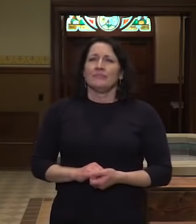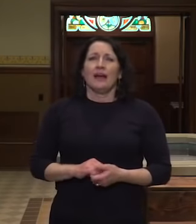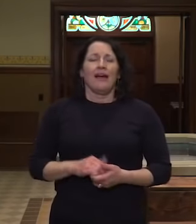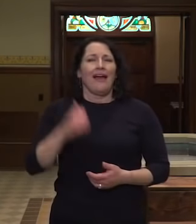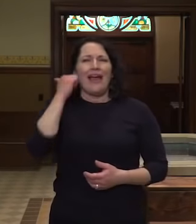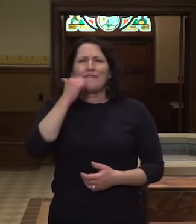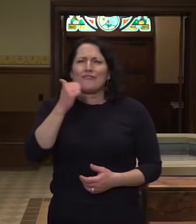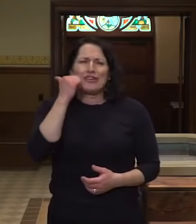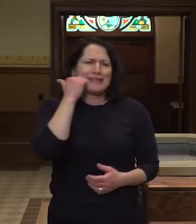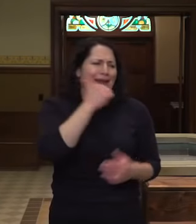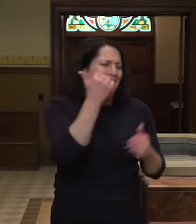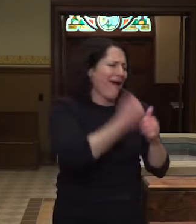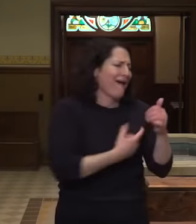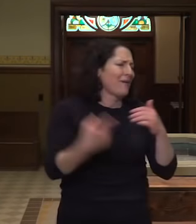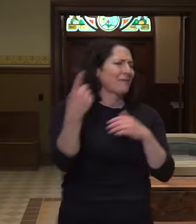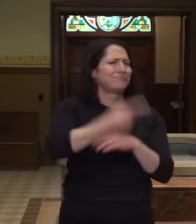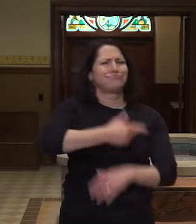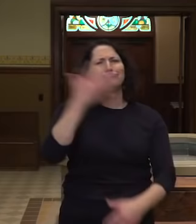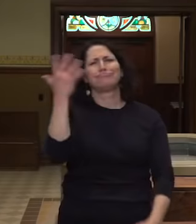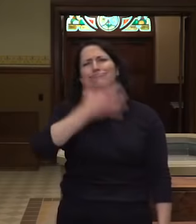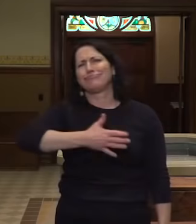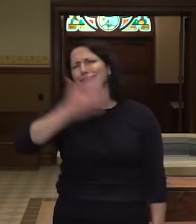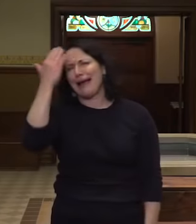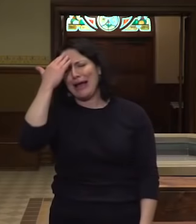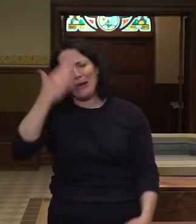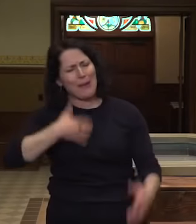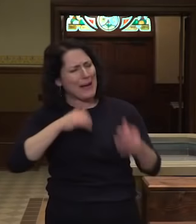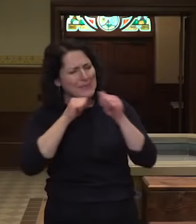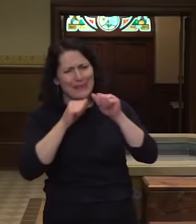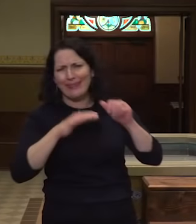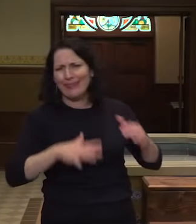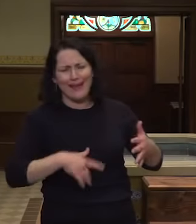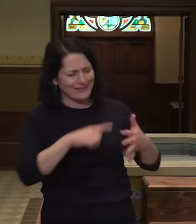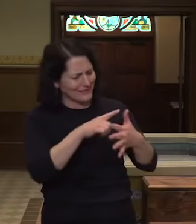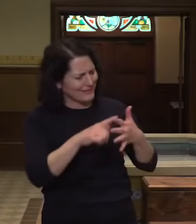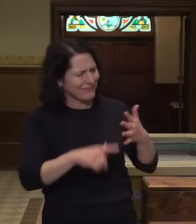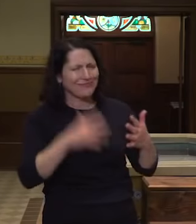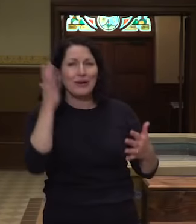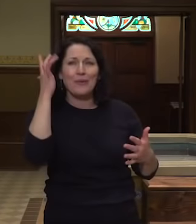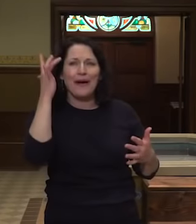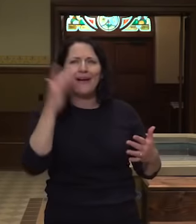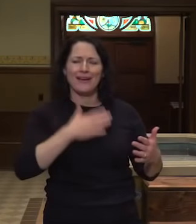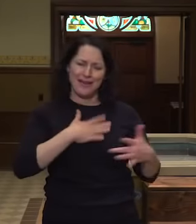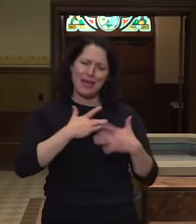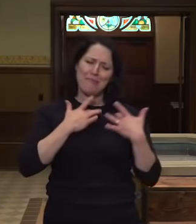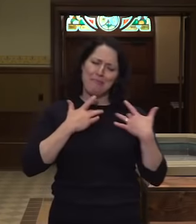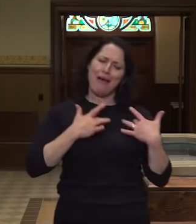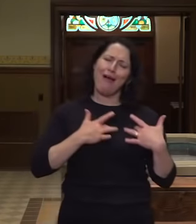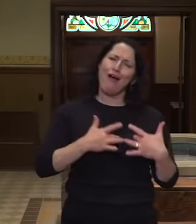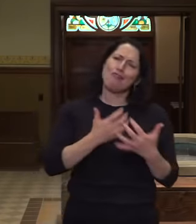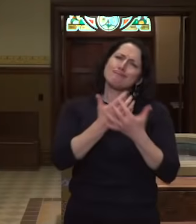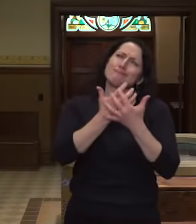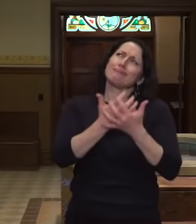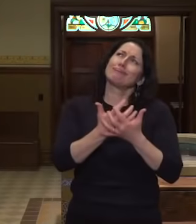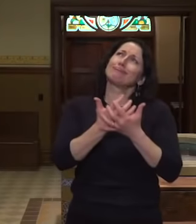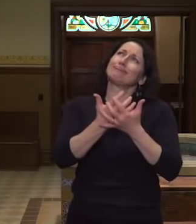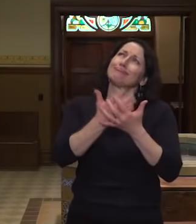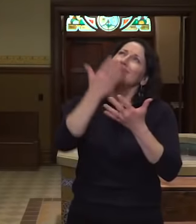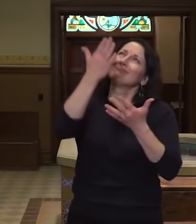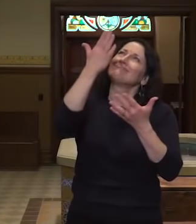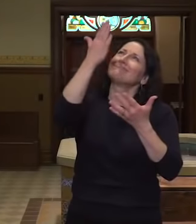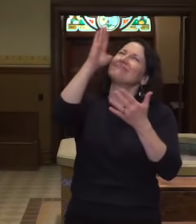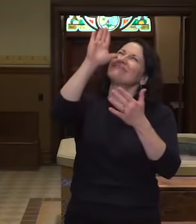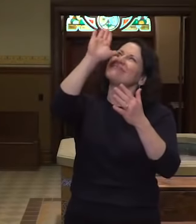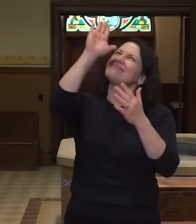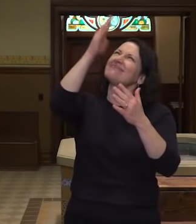every day I know I'm blessed, just to know my heart it rests in the hands that